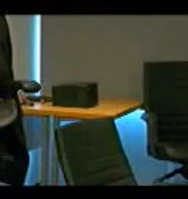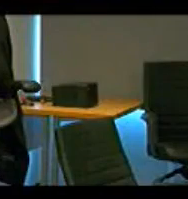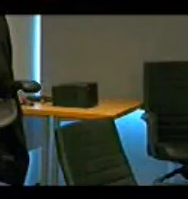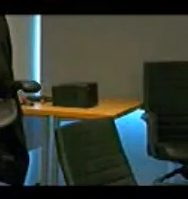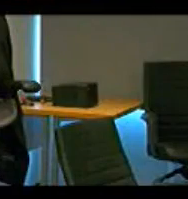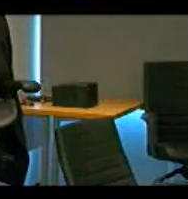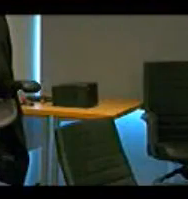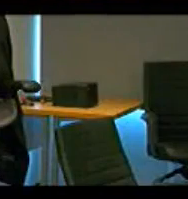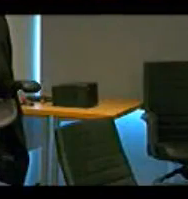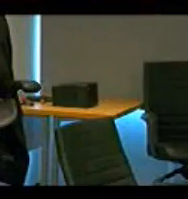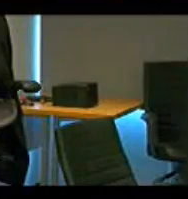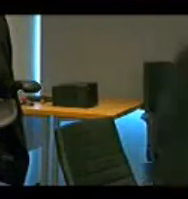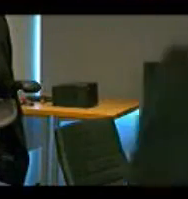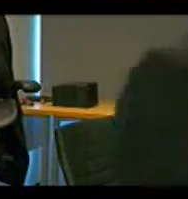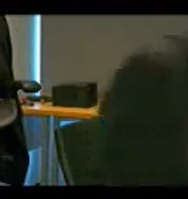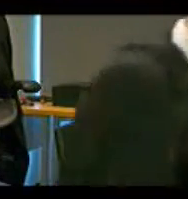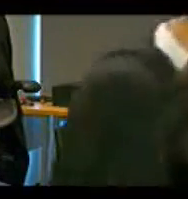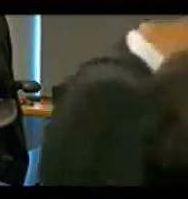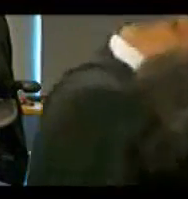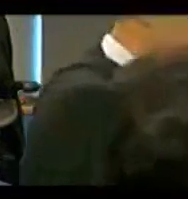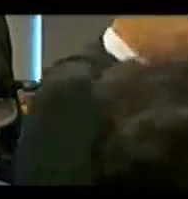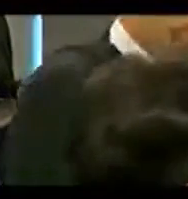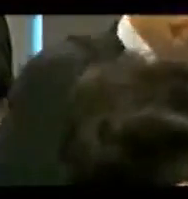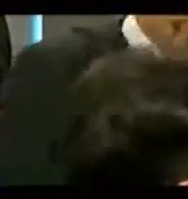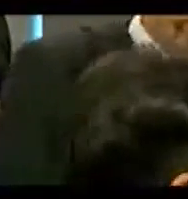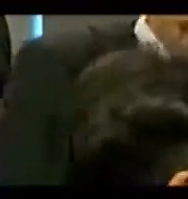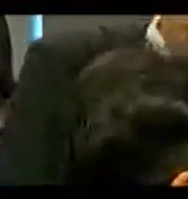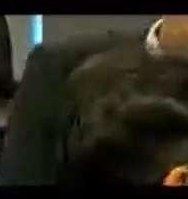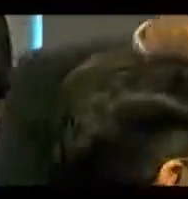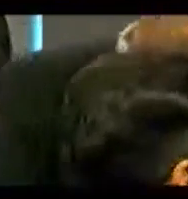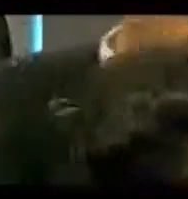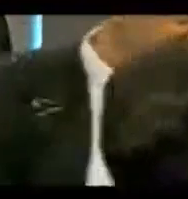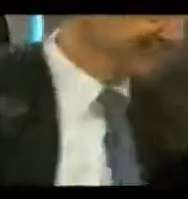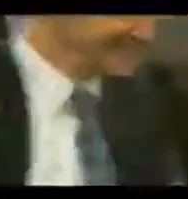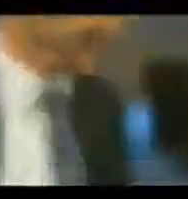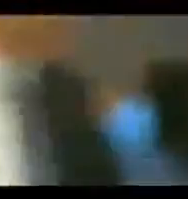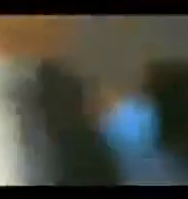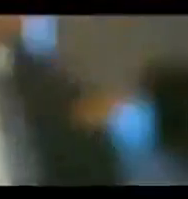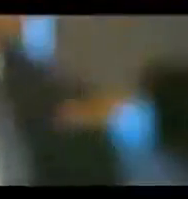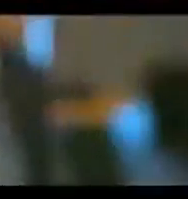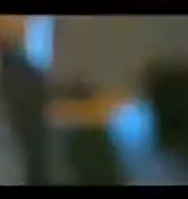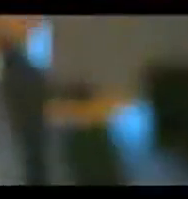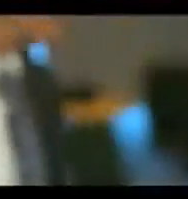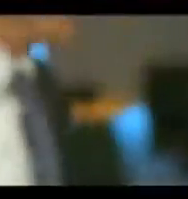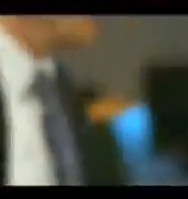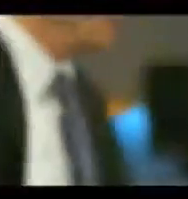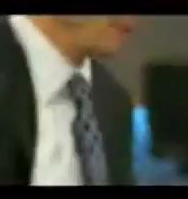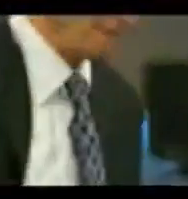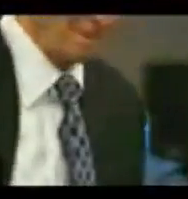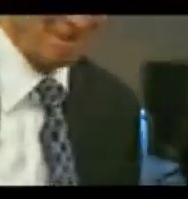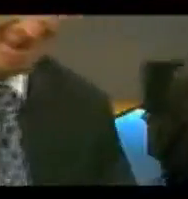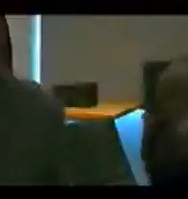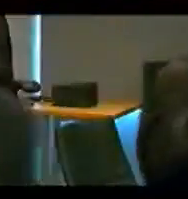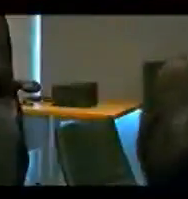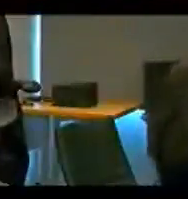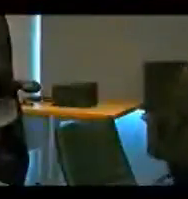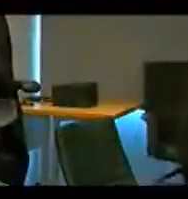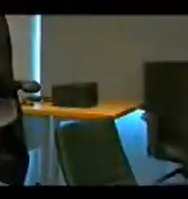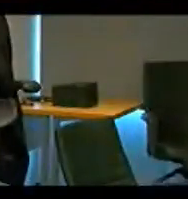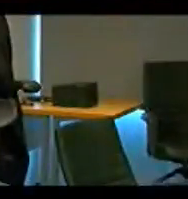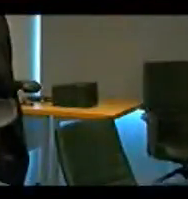emotional experience, and then because I am then going to make a couple of references. The thing that annoyed me